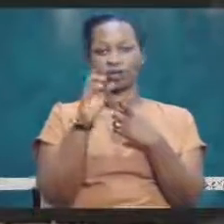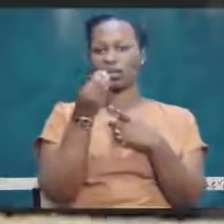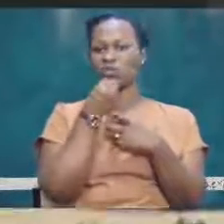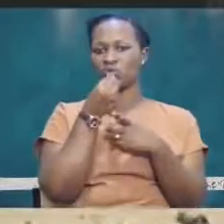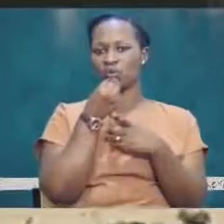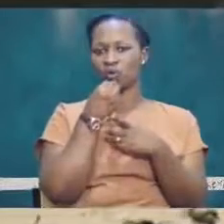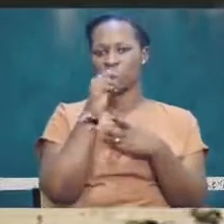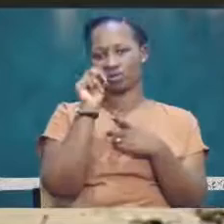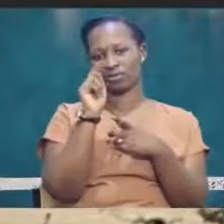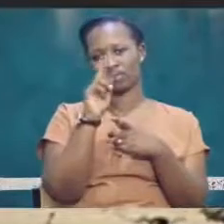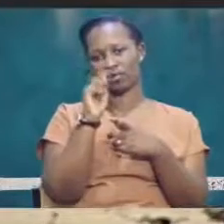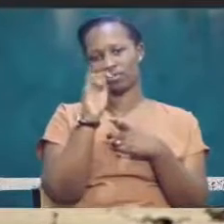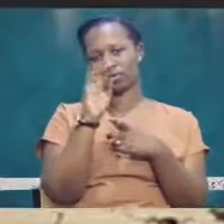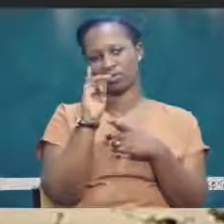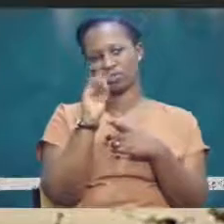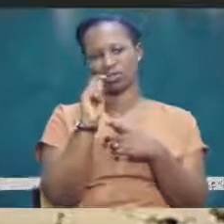nutrition.